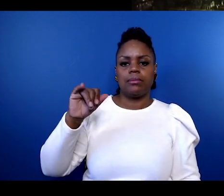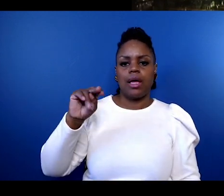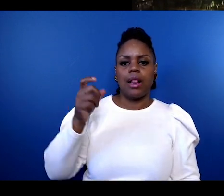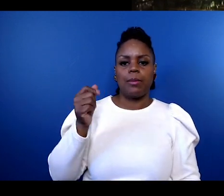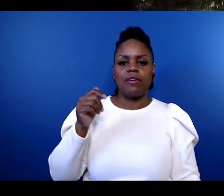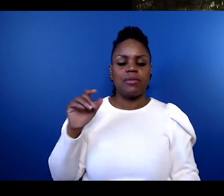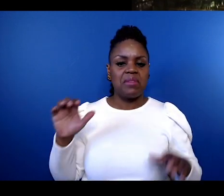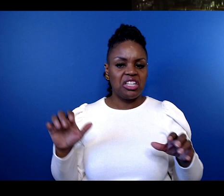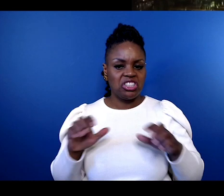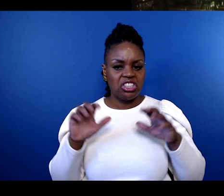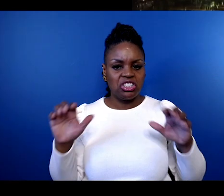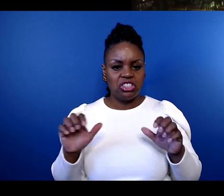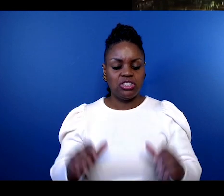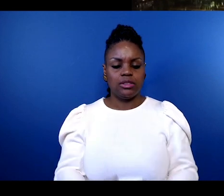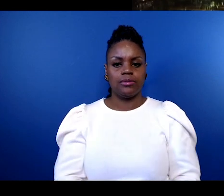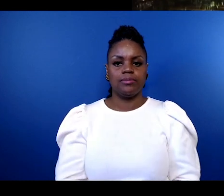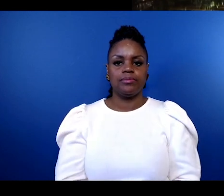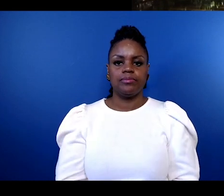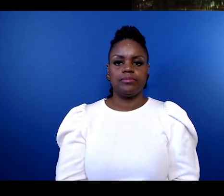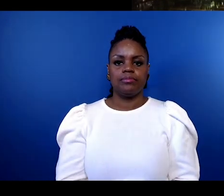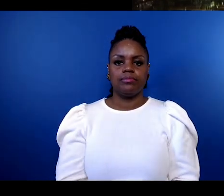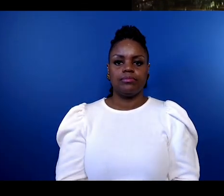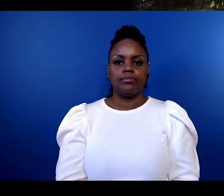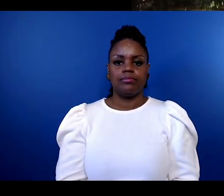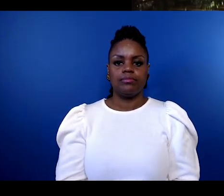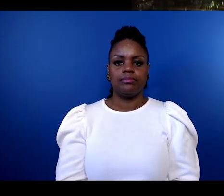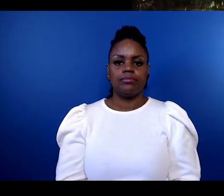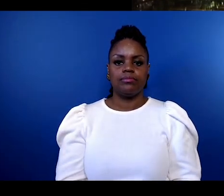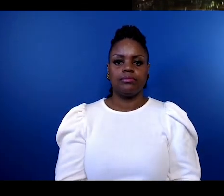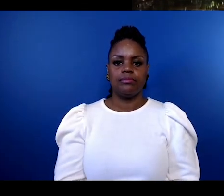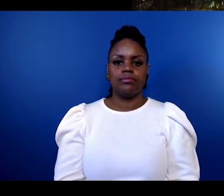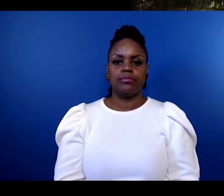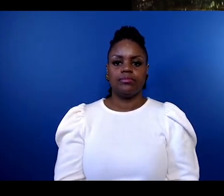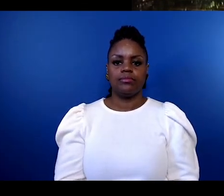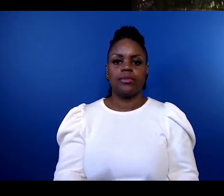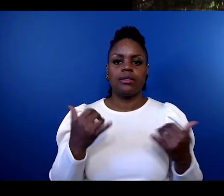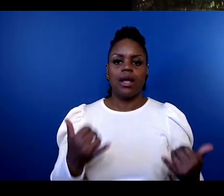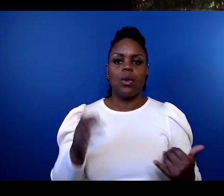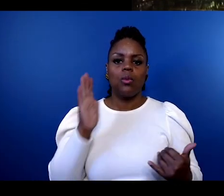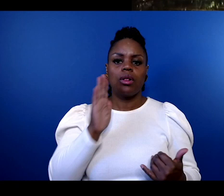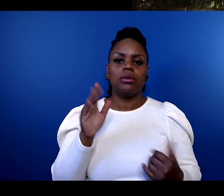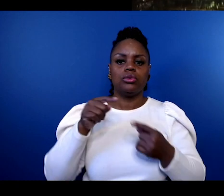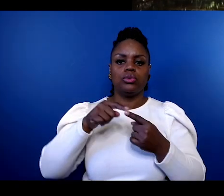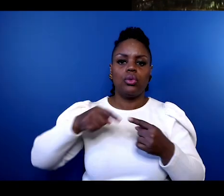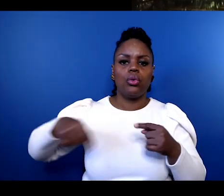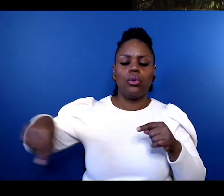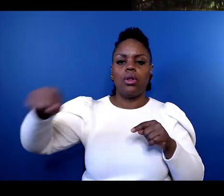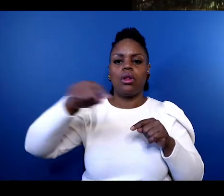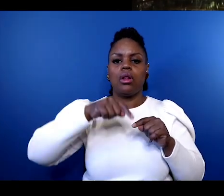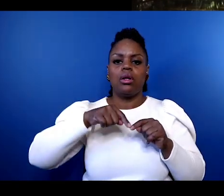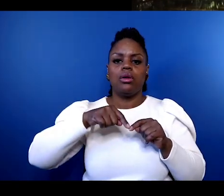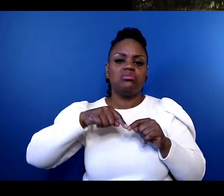If they stay close to the chest and you begin to straighten more of the hips, they're going to naturally begin to lift off your